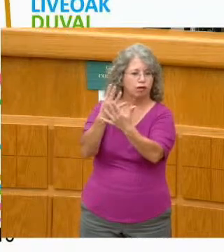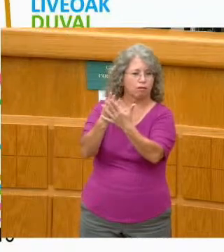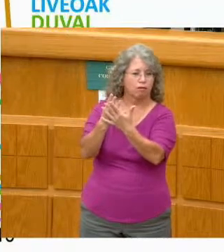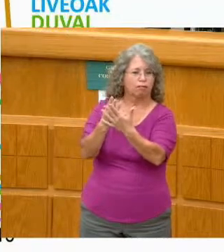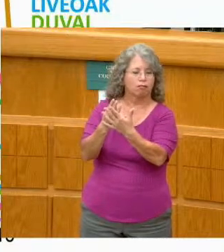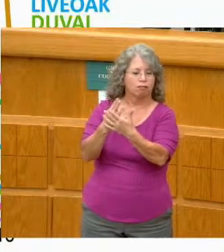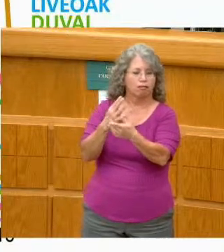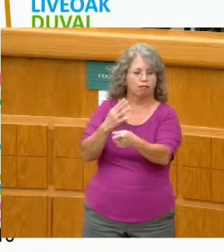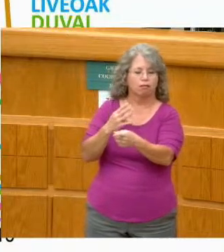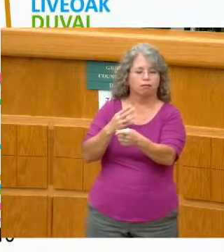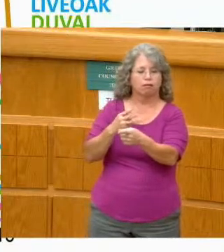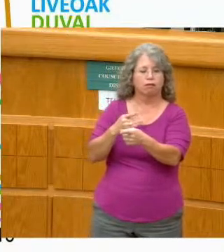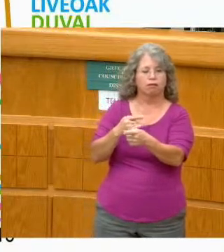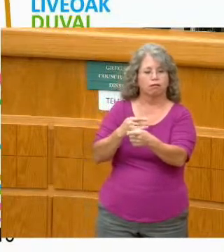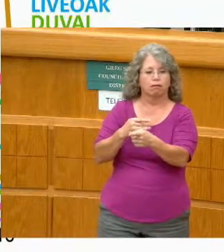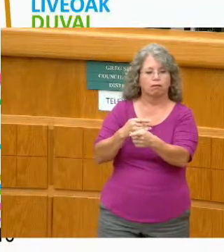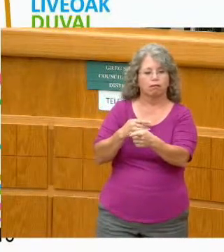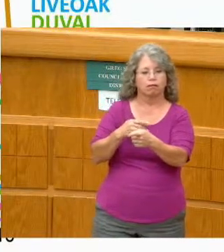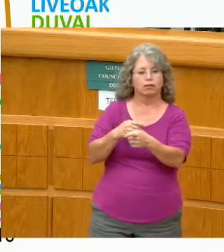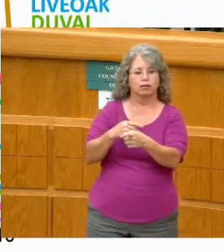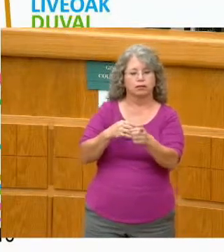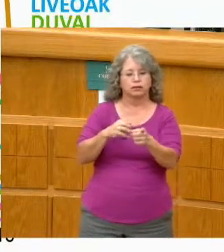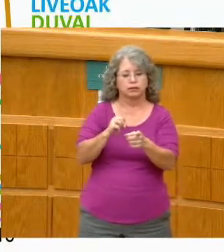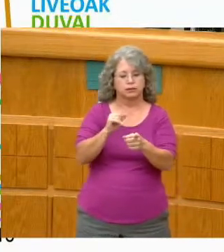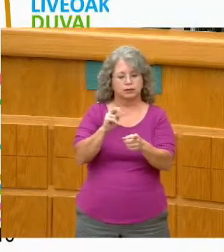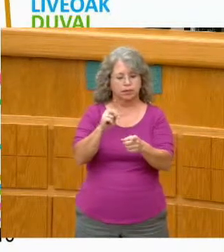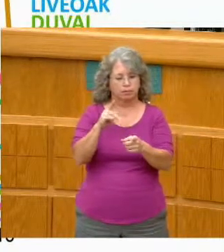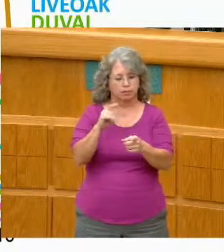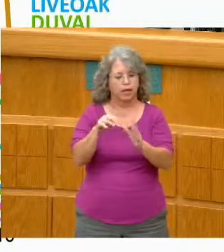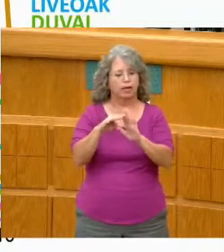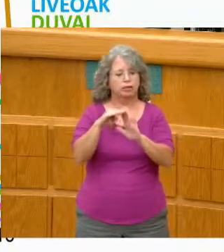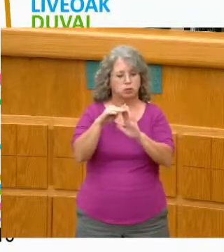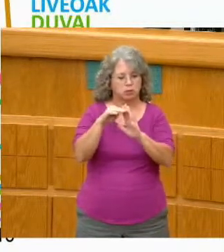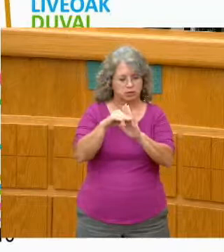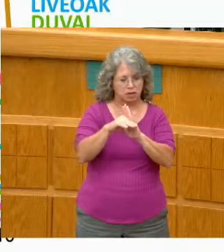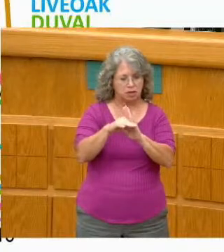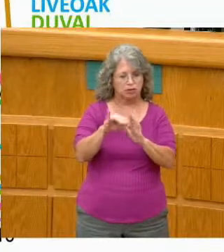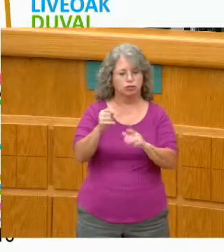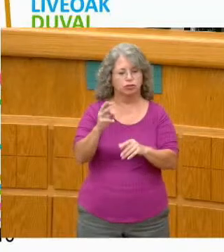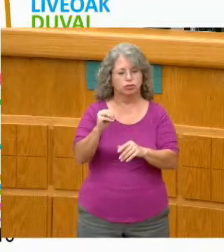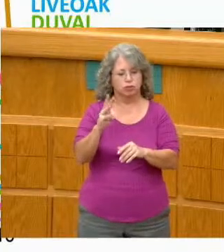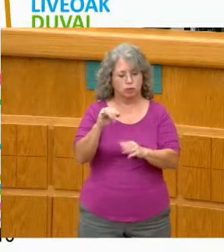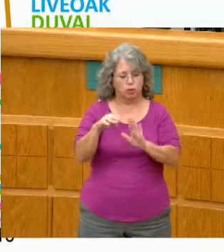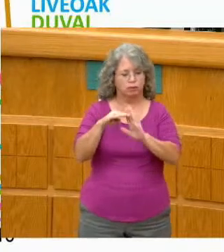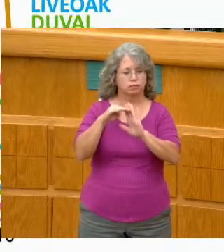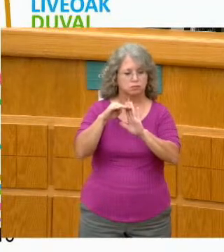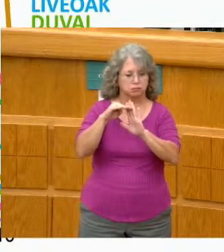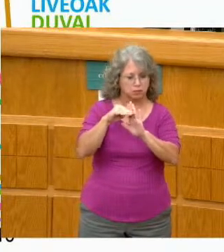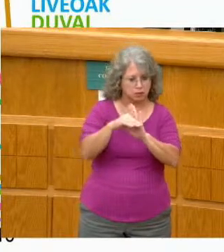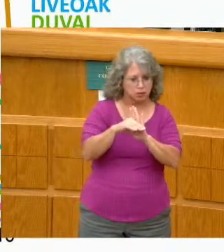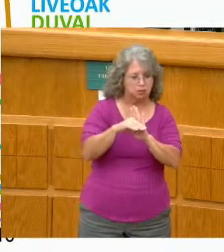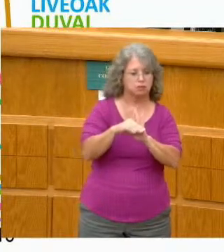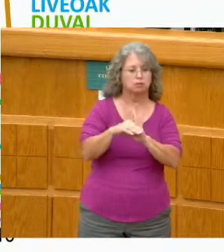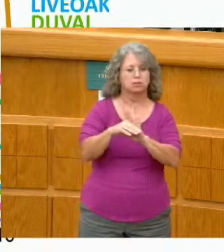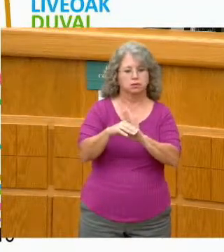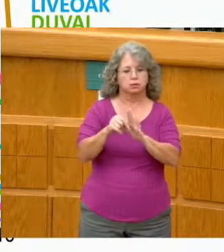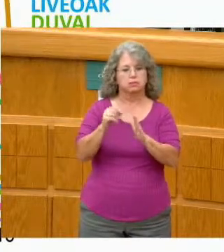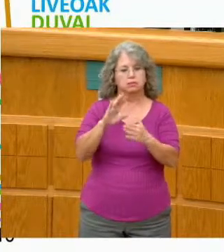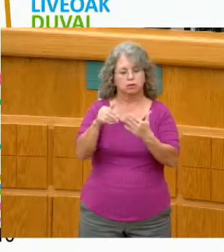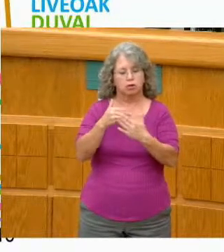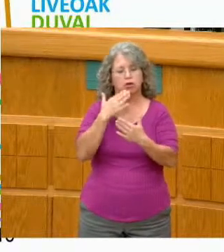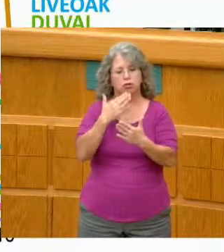correctional facility there in B County. San Patricio going down, Jim Wells